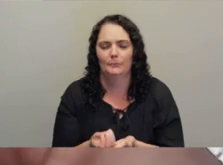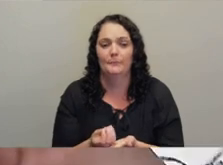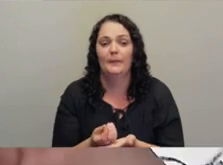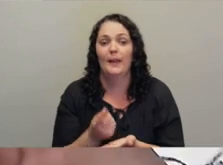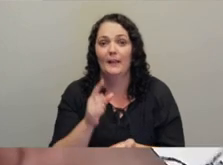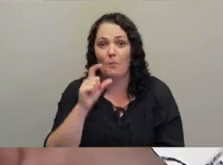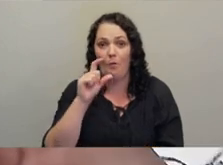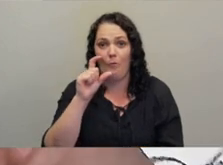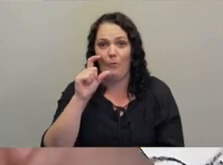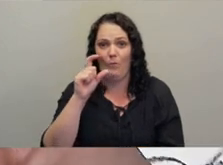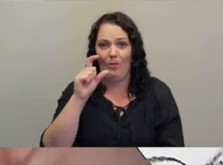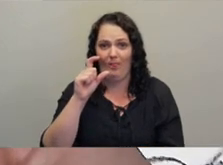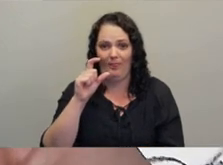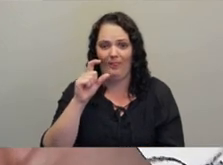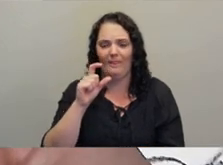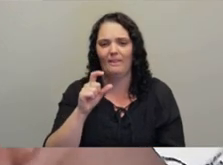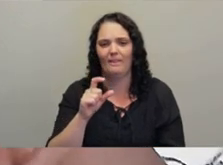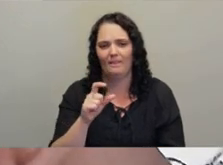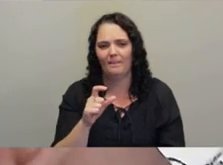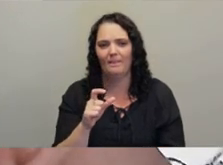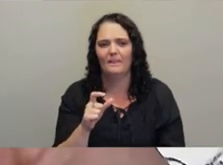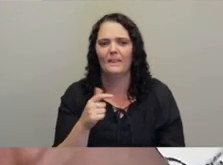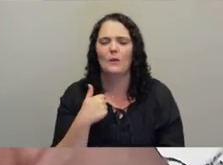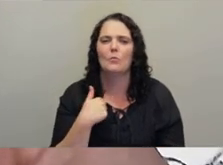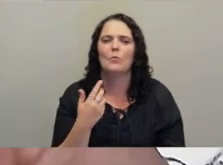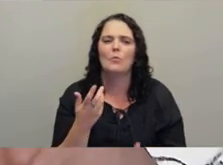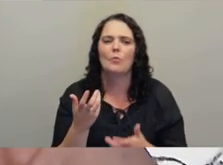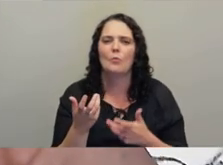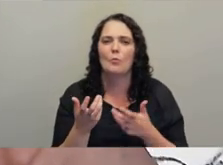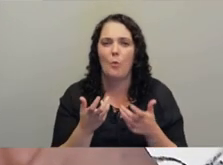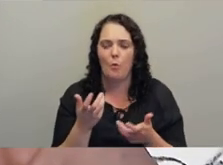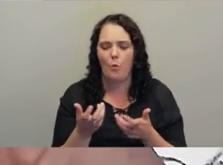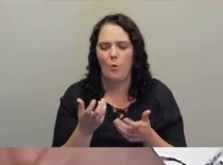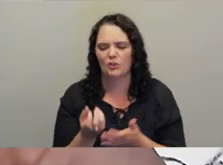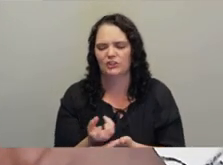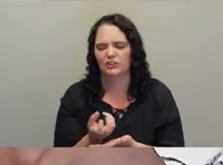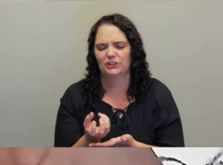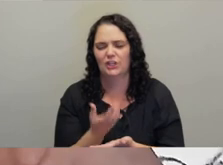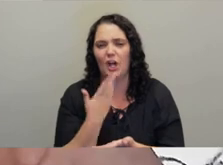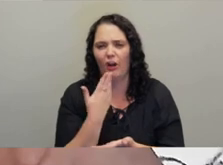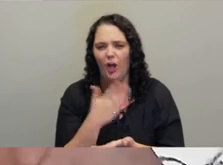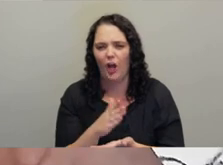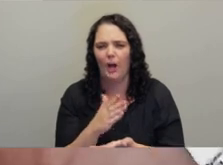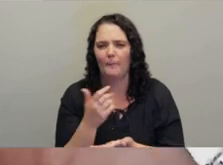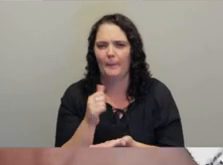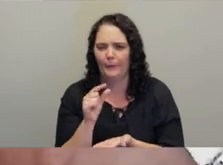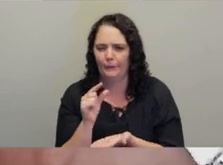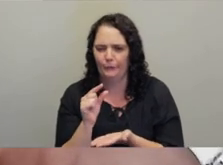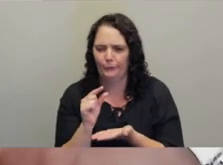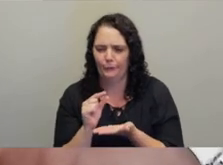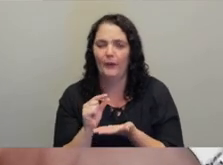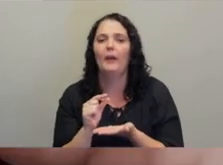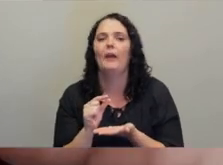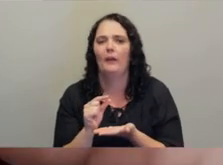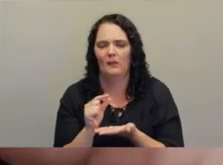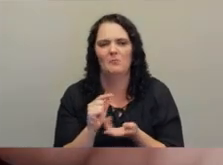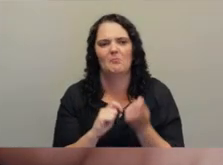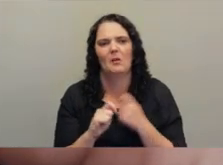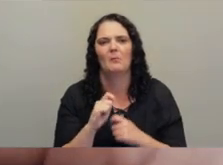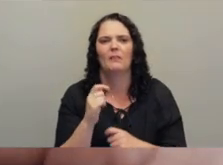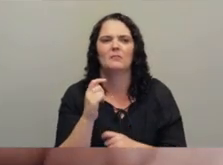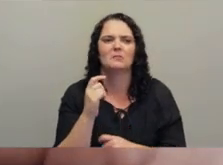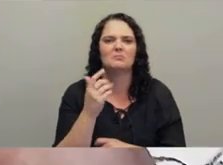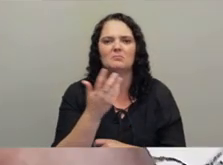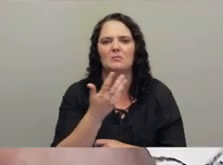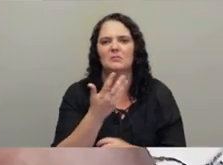here, about 25 mils. And then I cooked it down to about 12 to 15 mils right there. Now, the other thing that you can do in preparing your